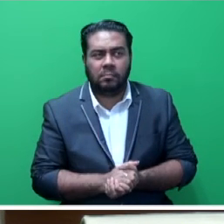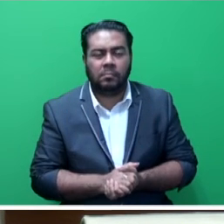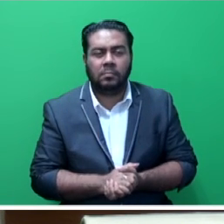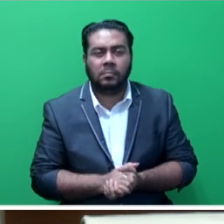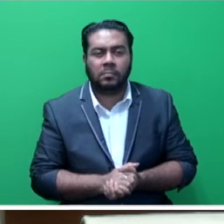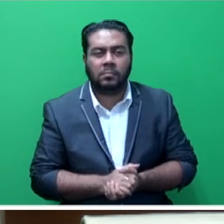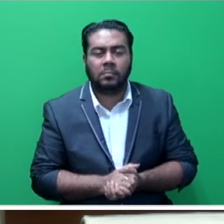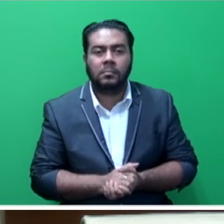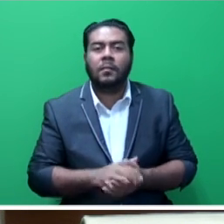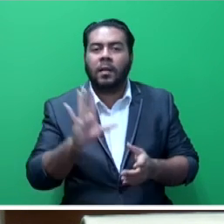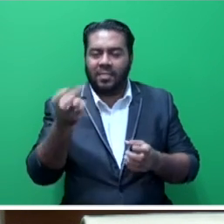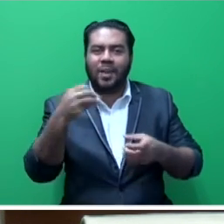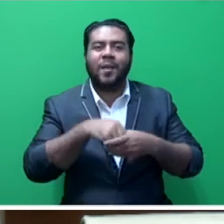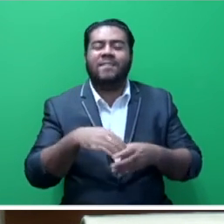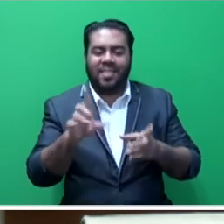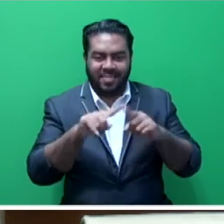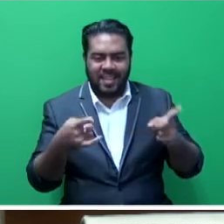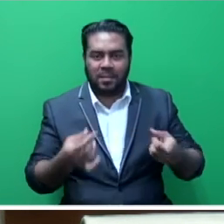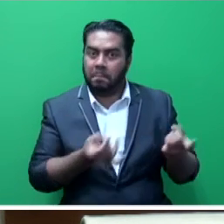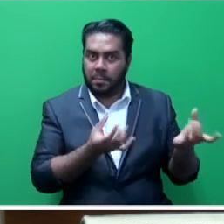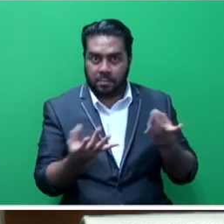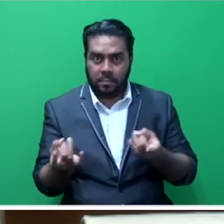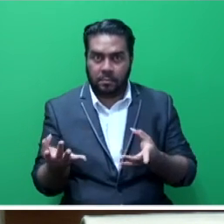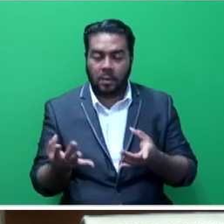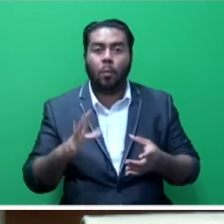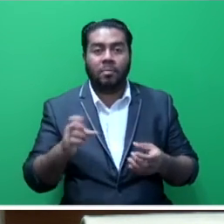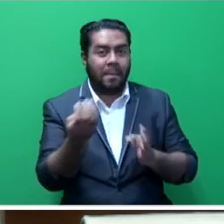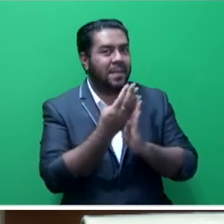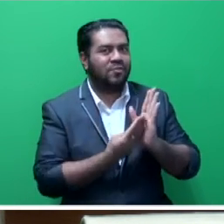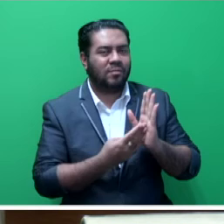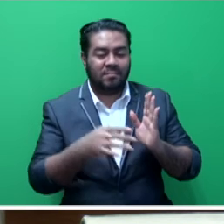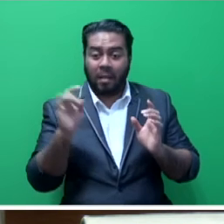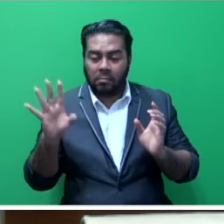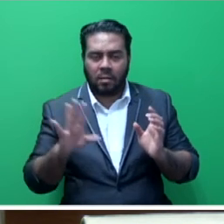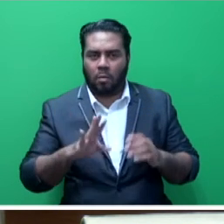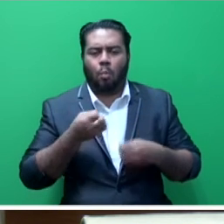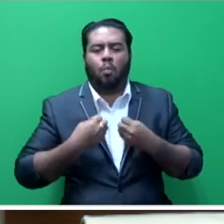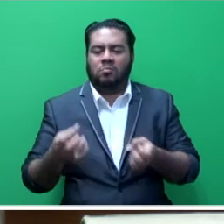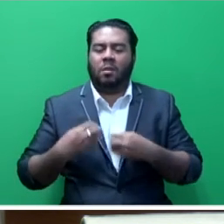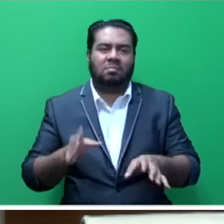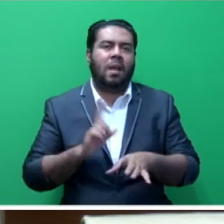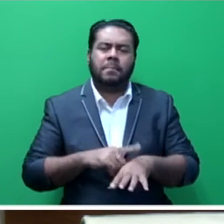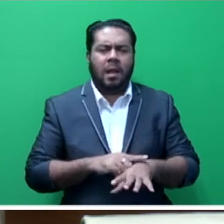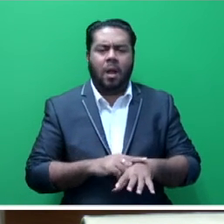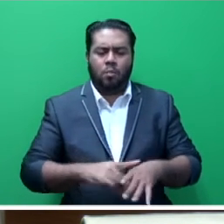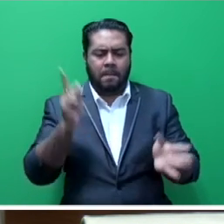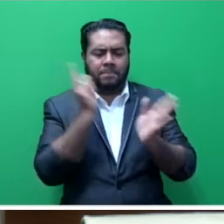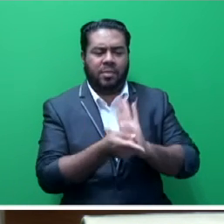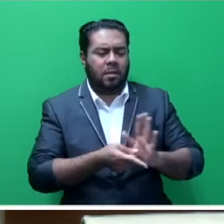assessment, and get the things ready so that once the budget is out, we don't waste time in doing all those things. We are ready